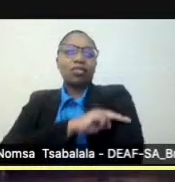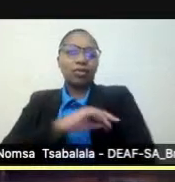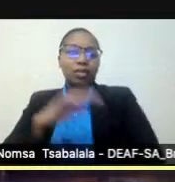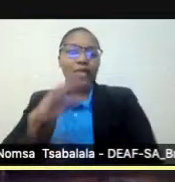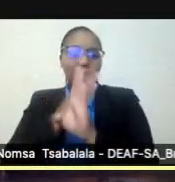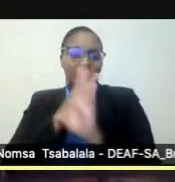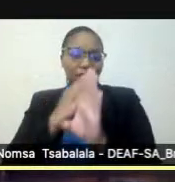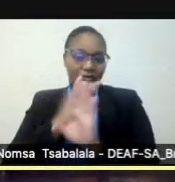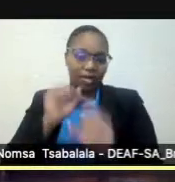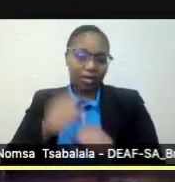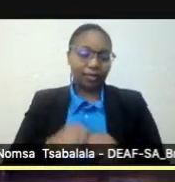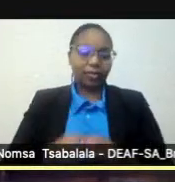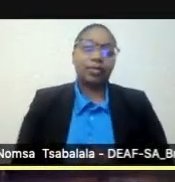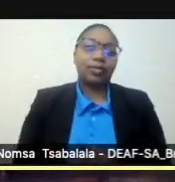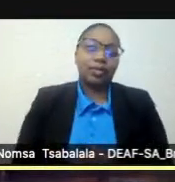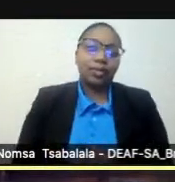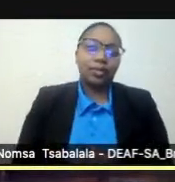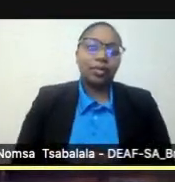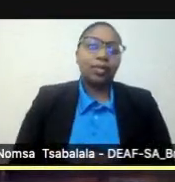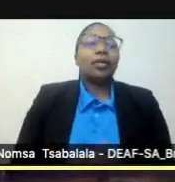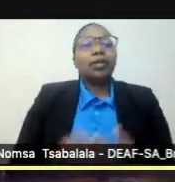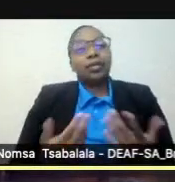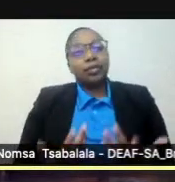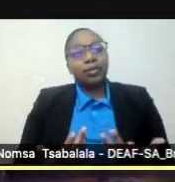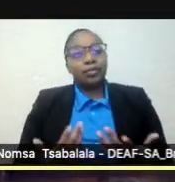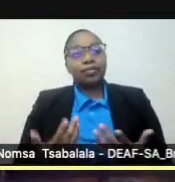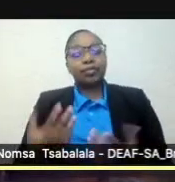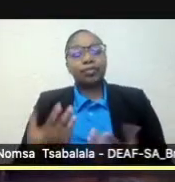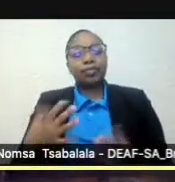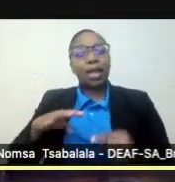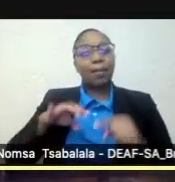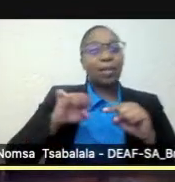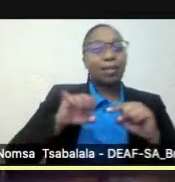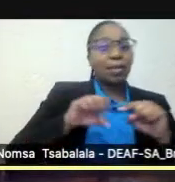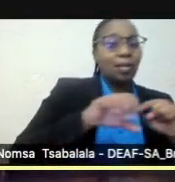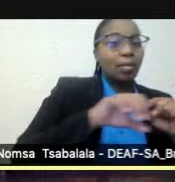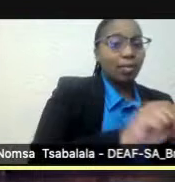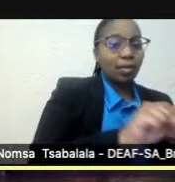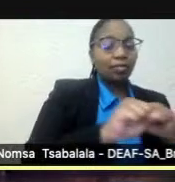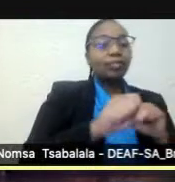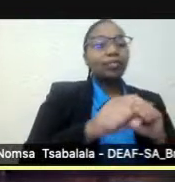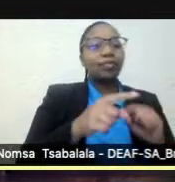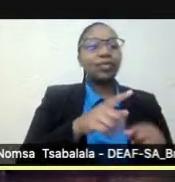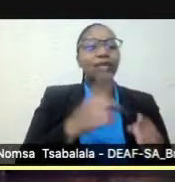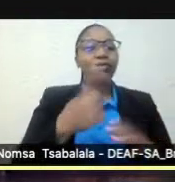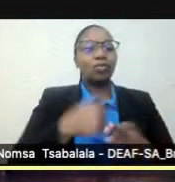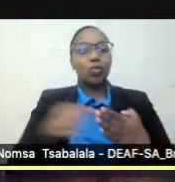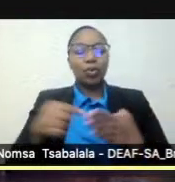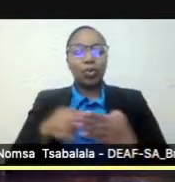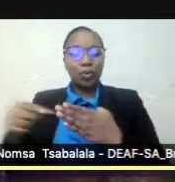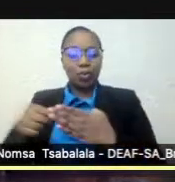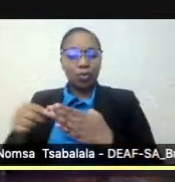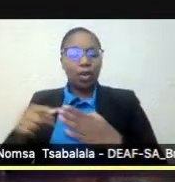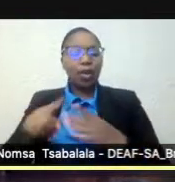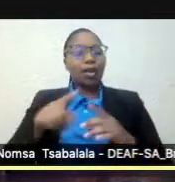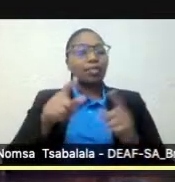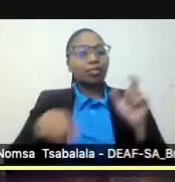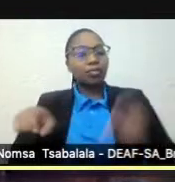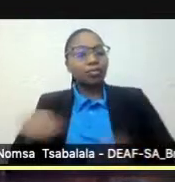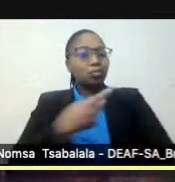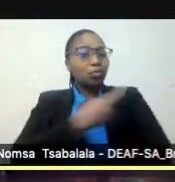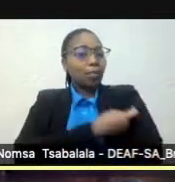A variable that we have been tracking in recent times is the vaccination status of our in-hospital